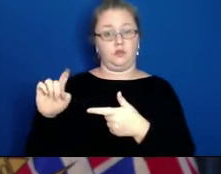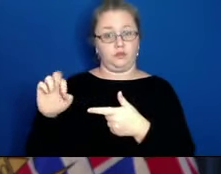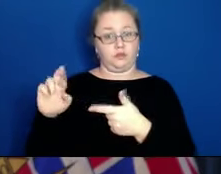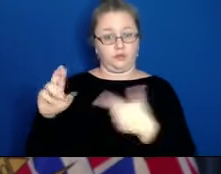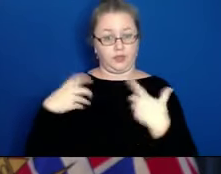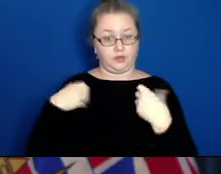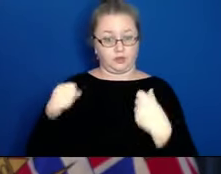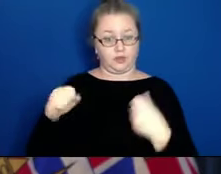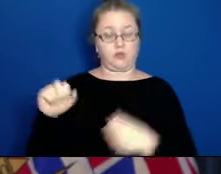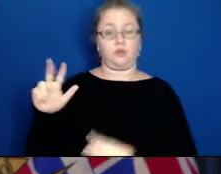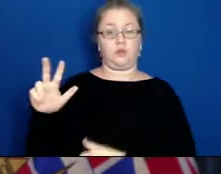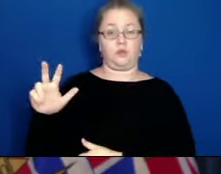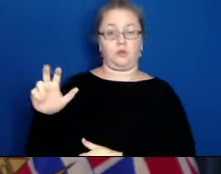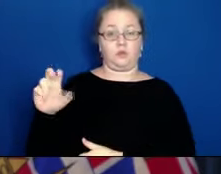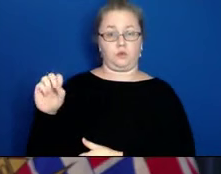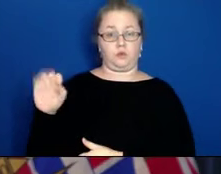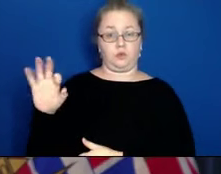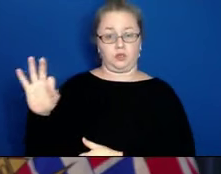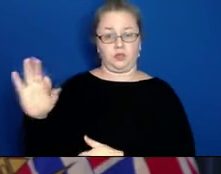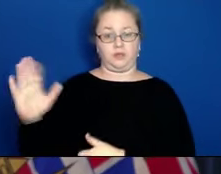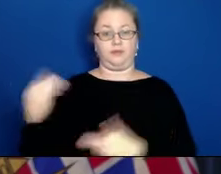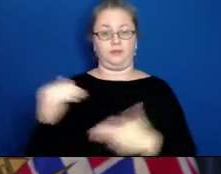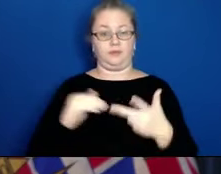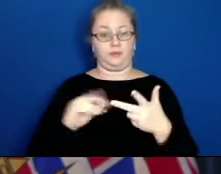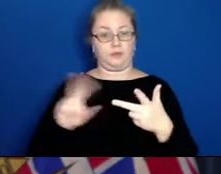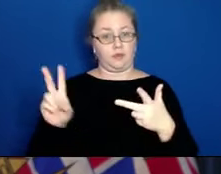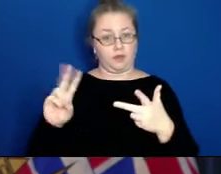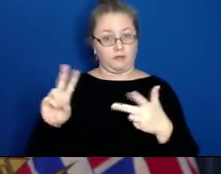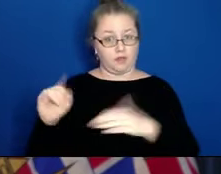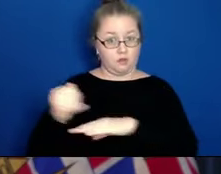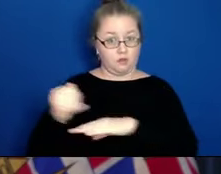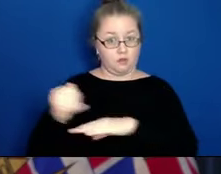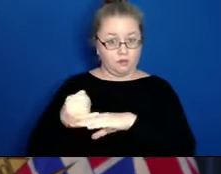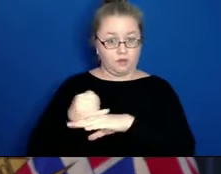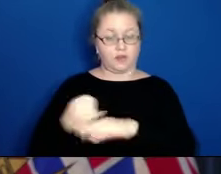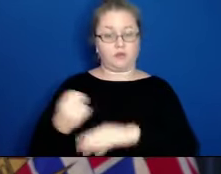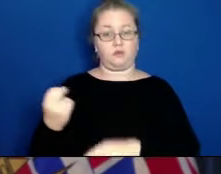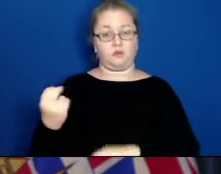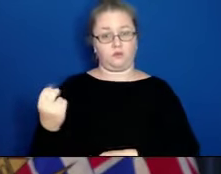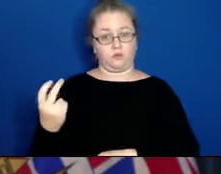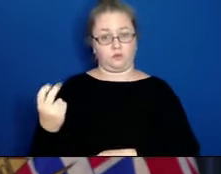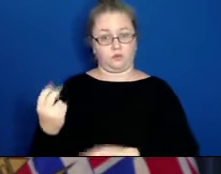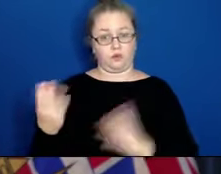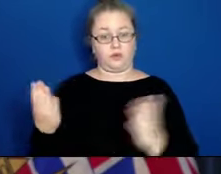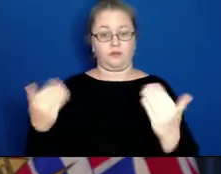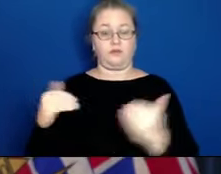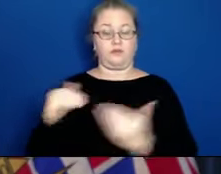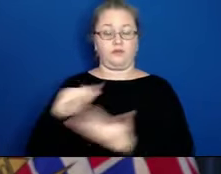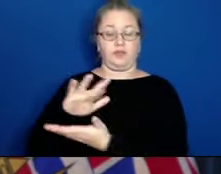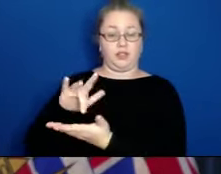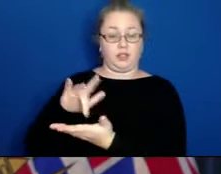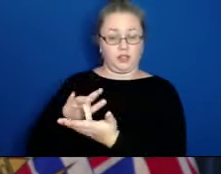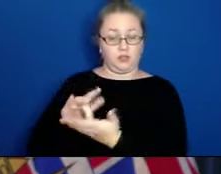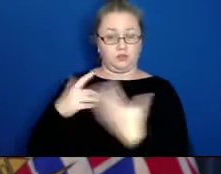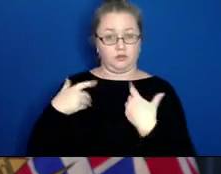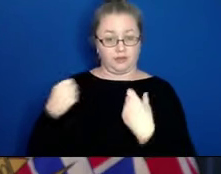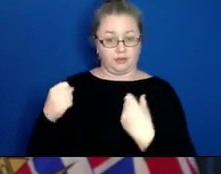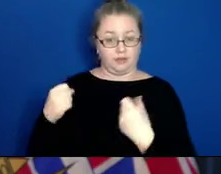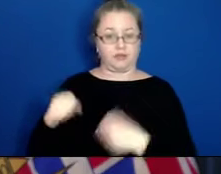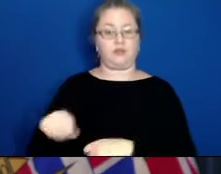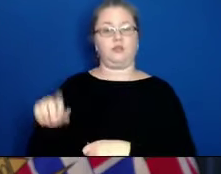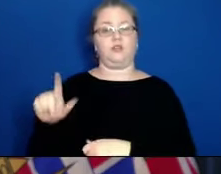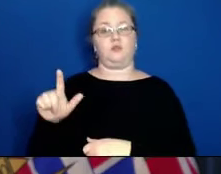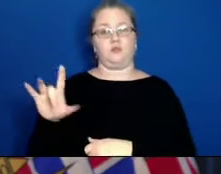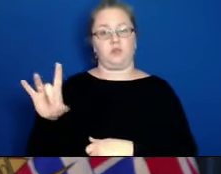Health Region, 12 people reside in the Vancouver Island Health Region, 28 people in the Interior Health Region, and